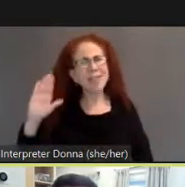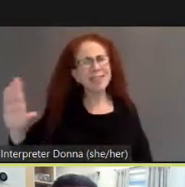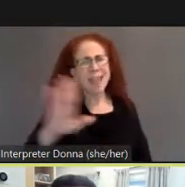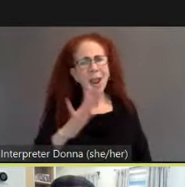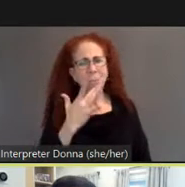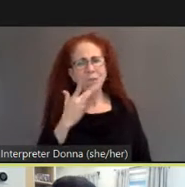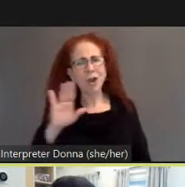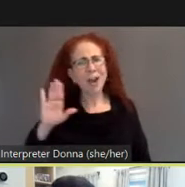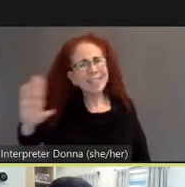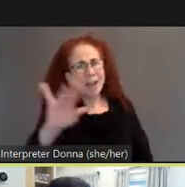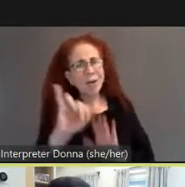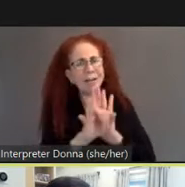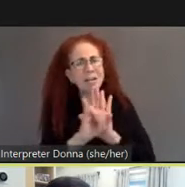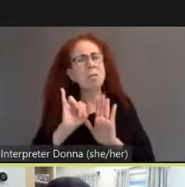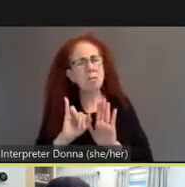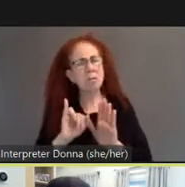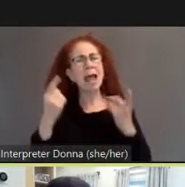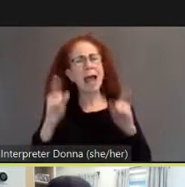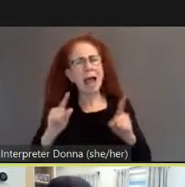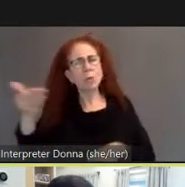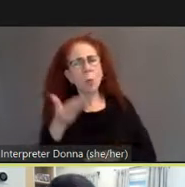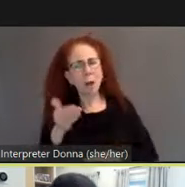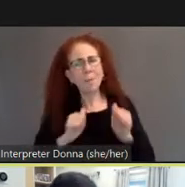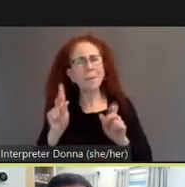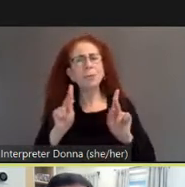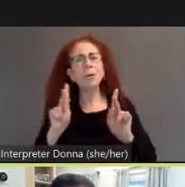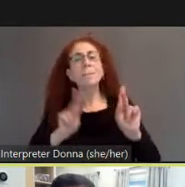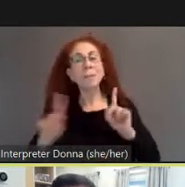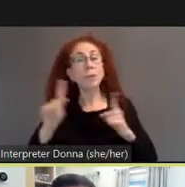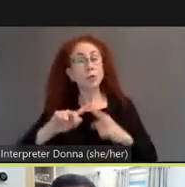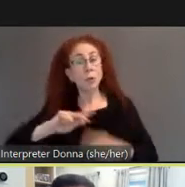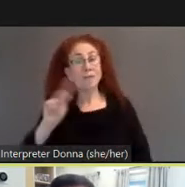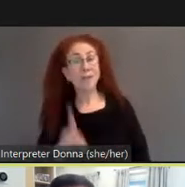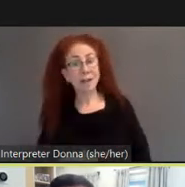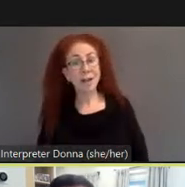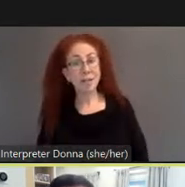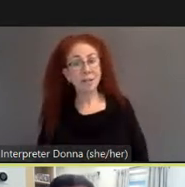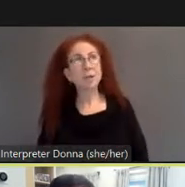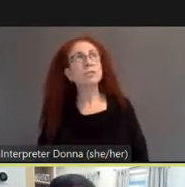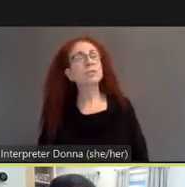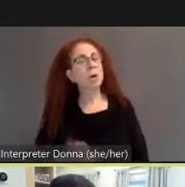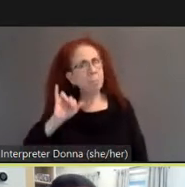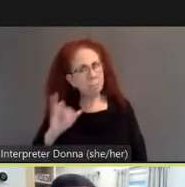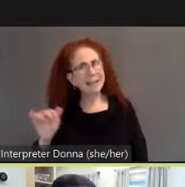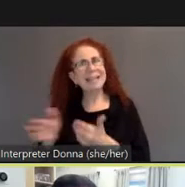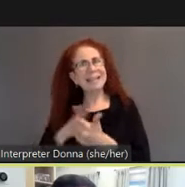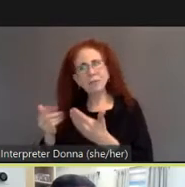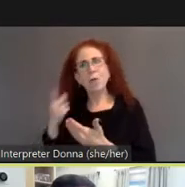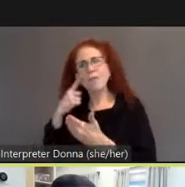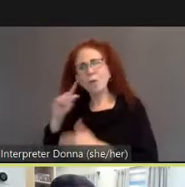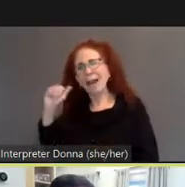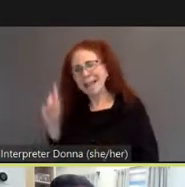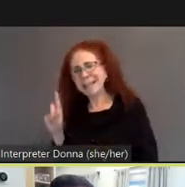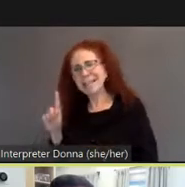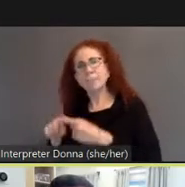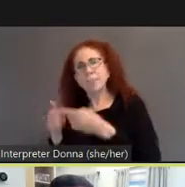to welcome these artists to Philadelphia. So I think that while we're focusing in one way, it's increased